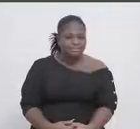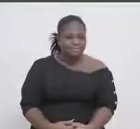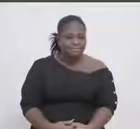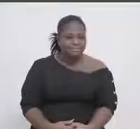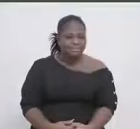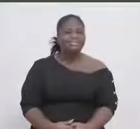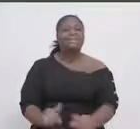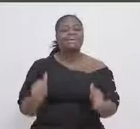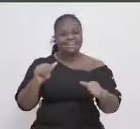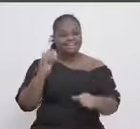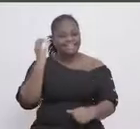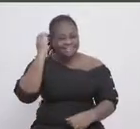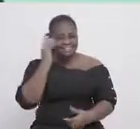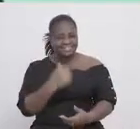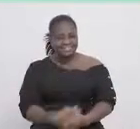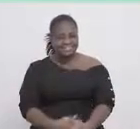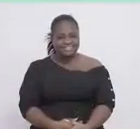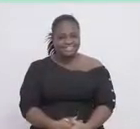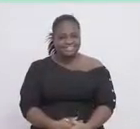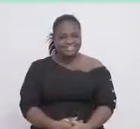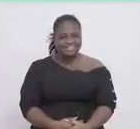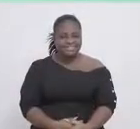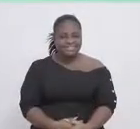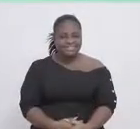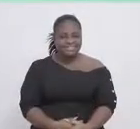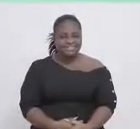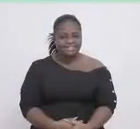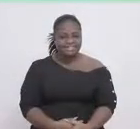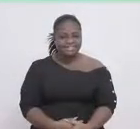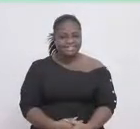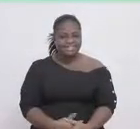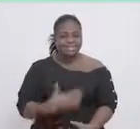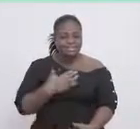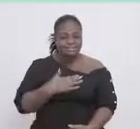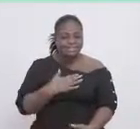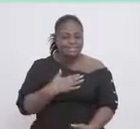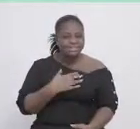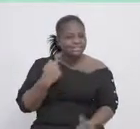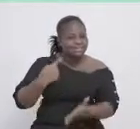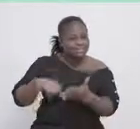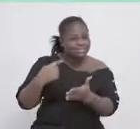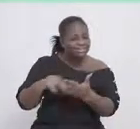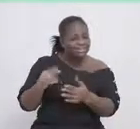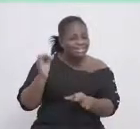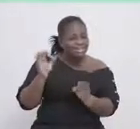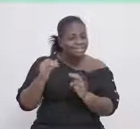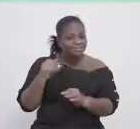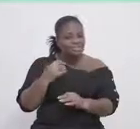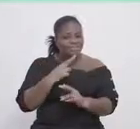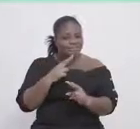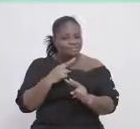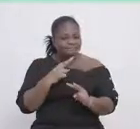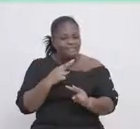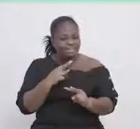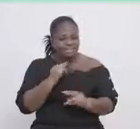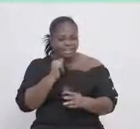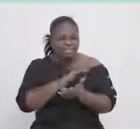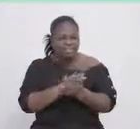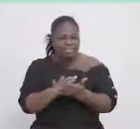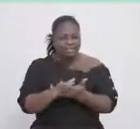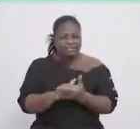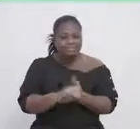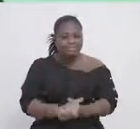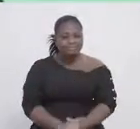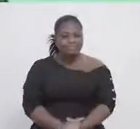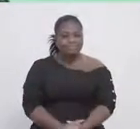Yes, I can hear you. All right, Ernestina, if you can hear me, you want to check if your mic is on. We didn't hear what you said. I can see you are trying to speak. So make sure